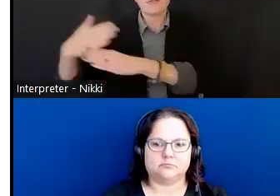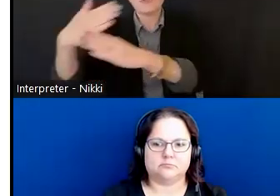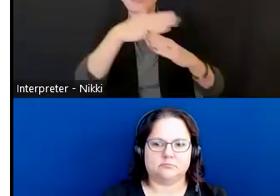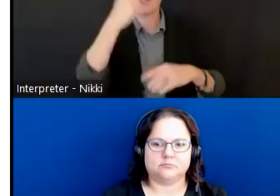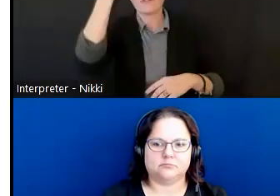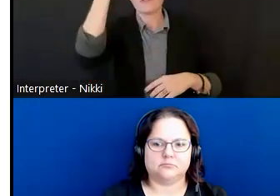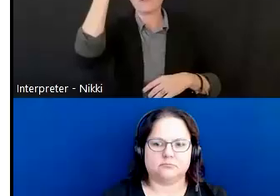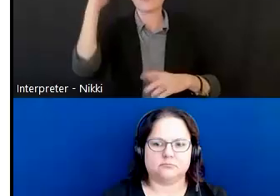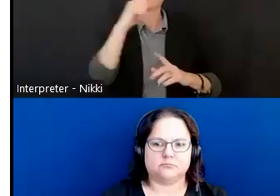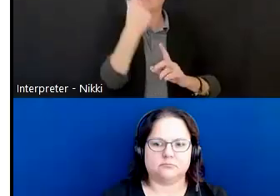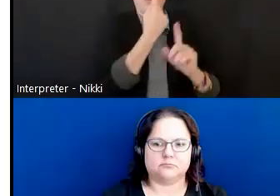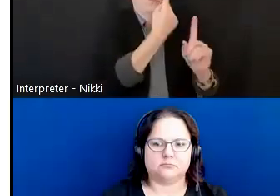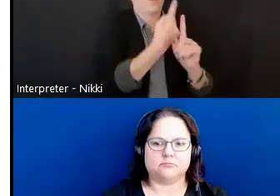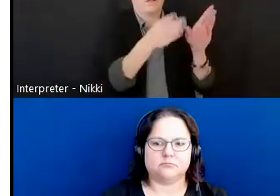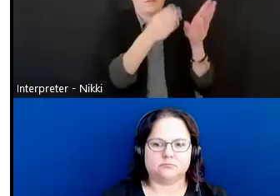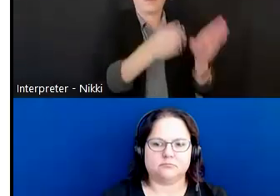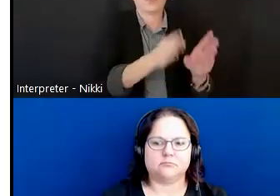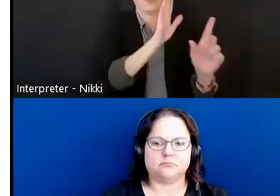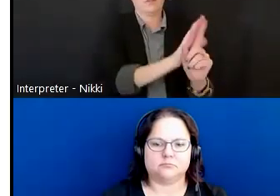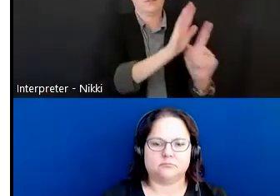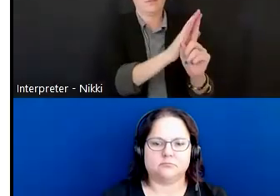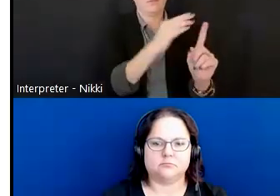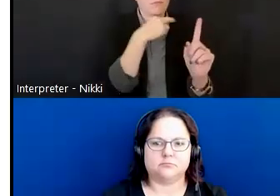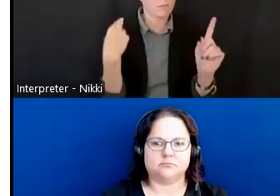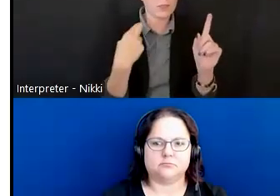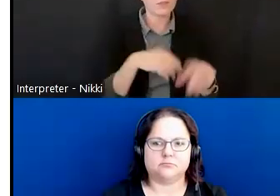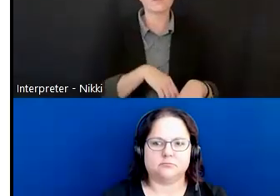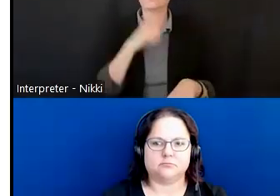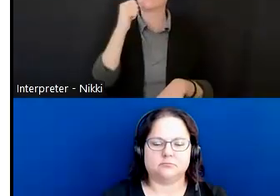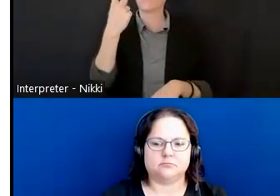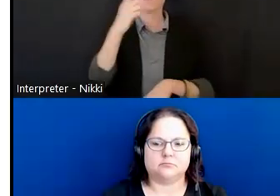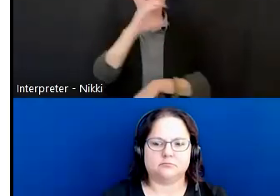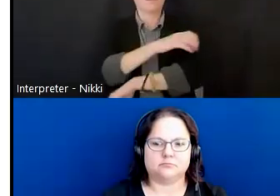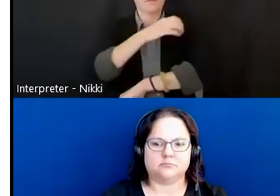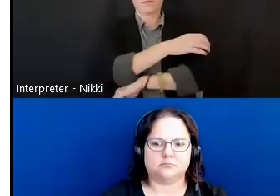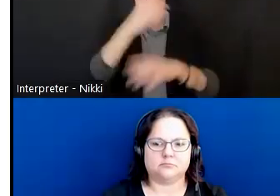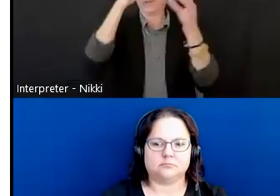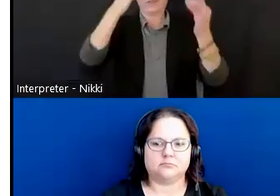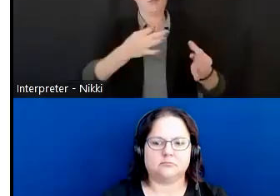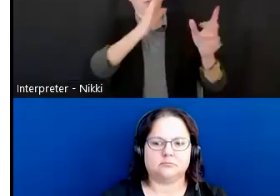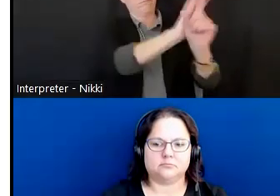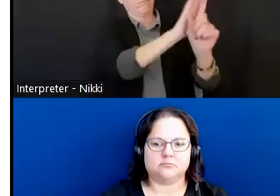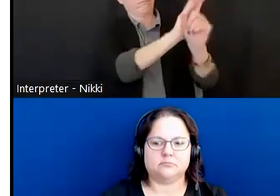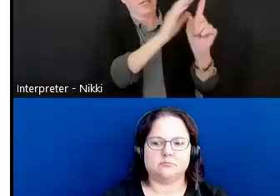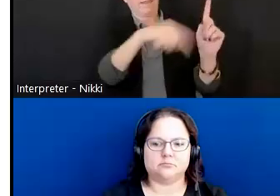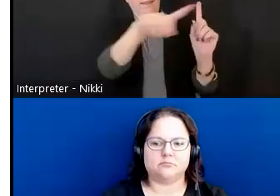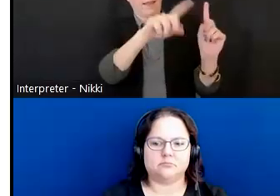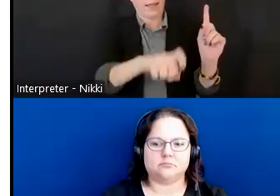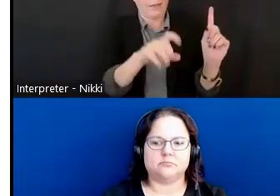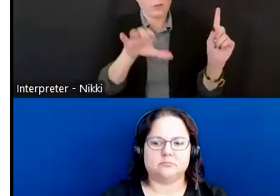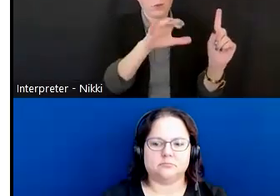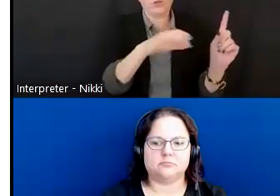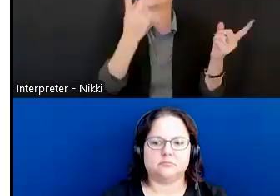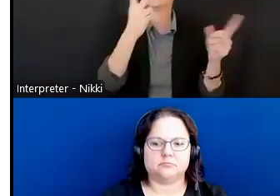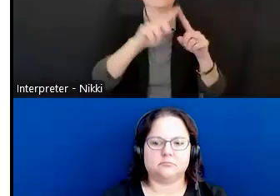individual person's risk or clinical decision-making load to bear, that it actually is it's a phenomenon